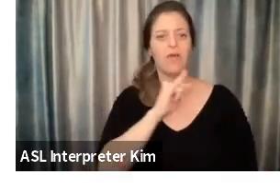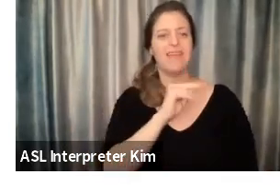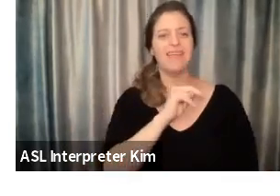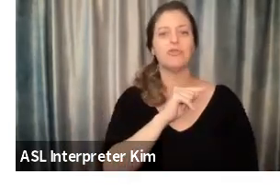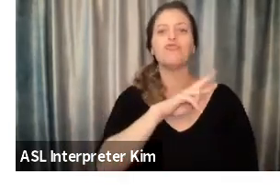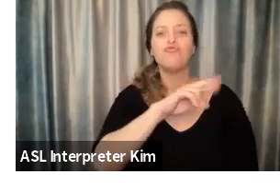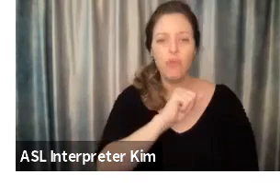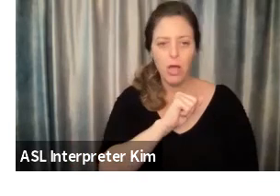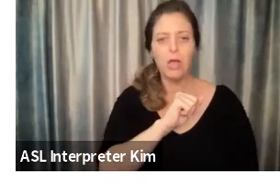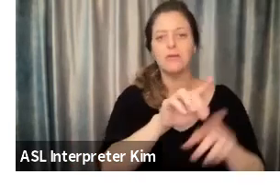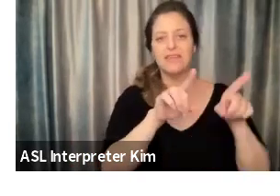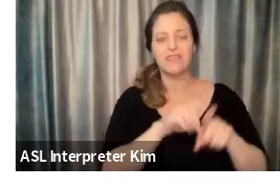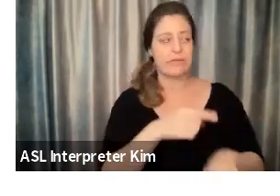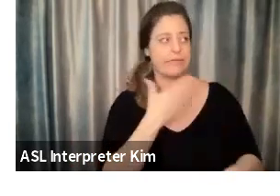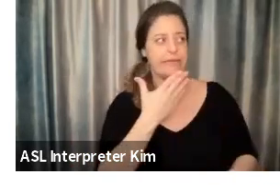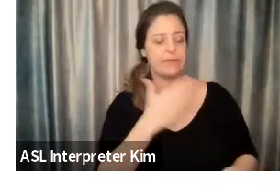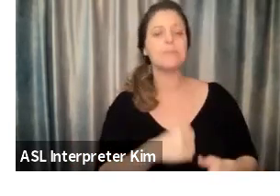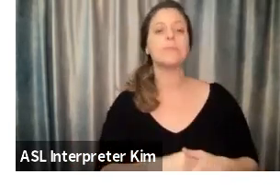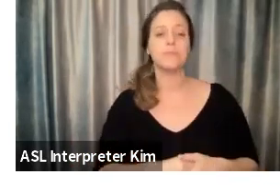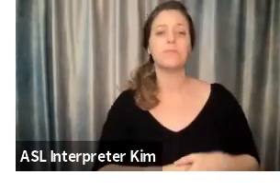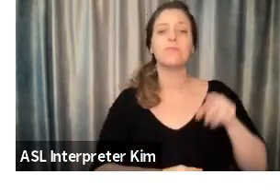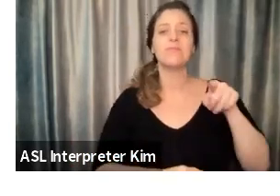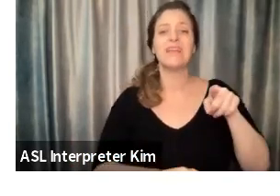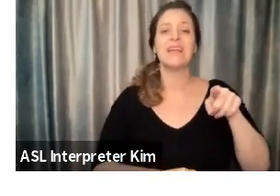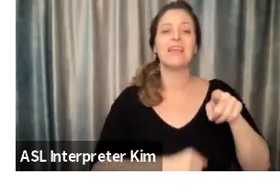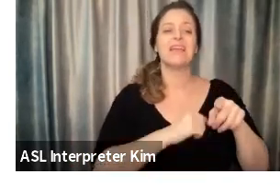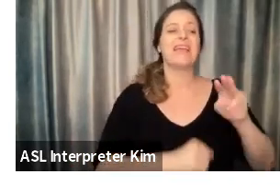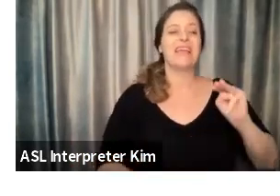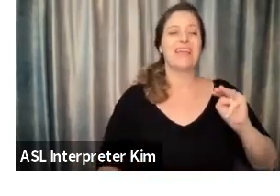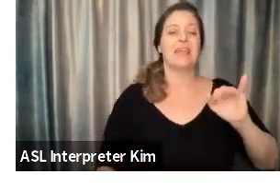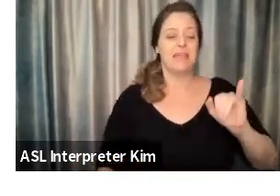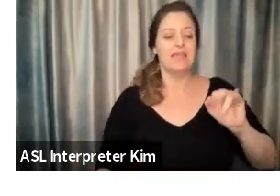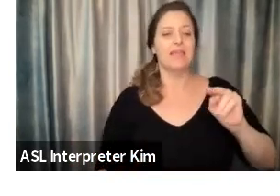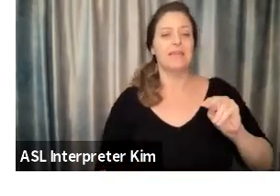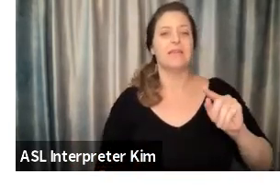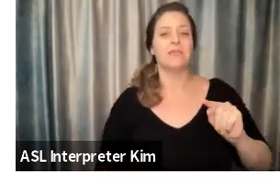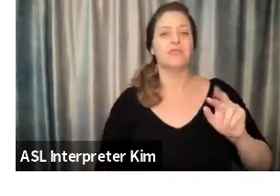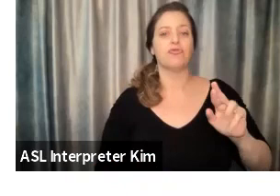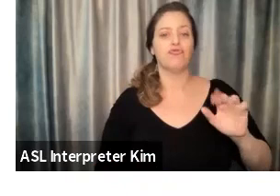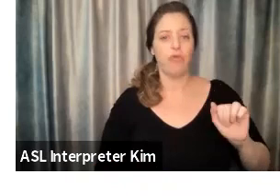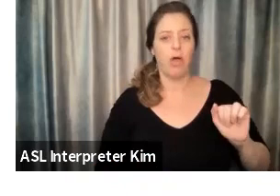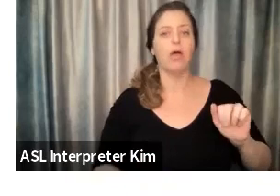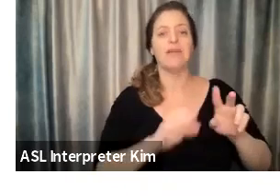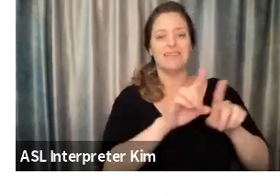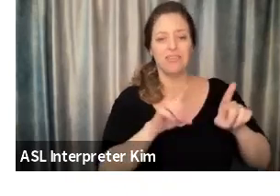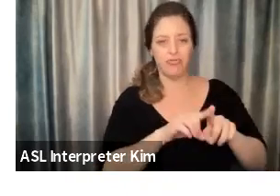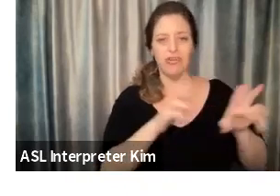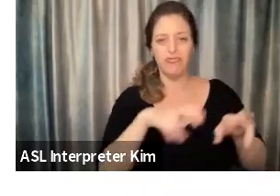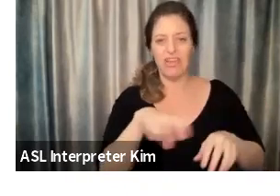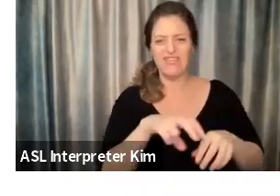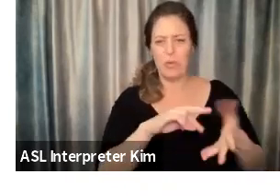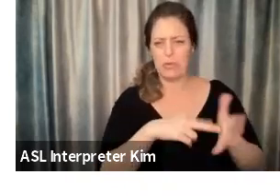transfers. Yes, thank you, Mr. Soto. So this is the intra-district transfers information. And an